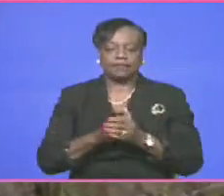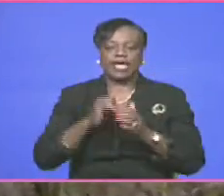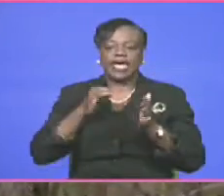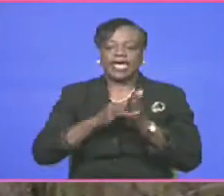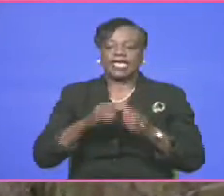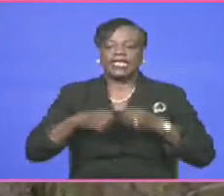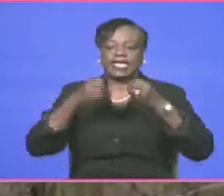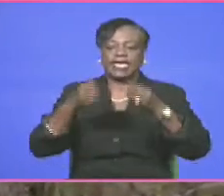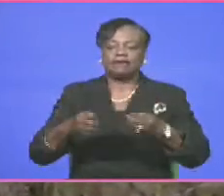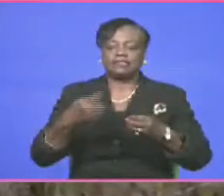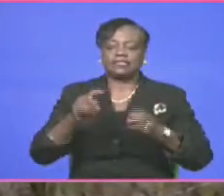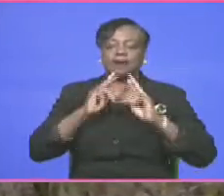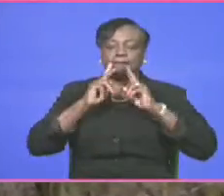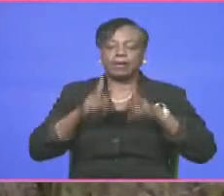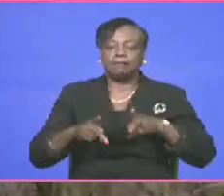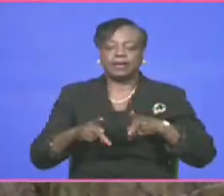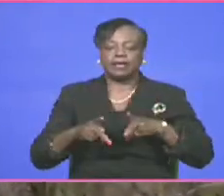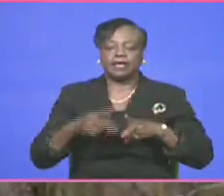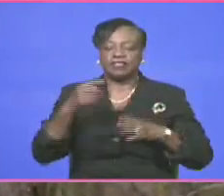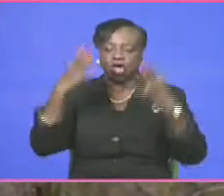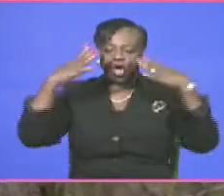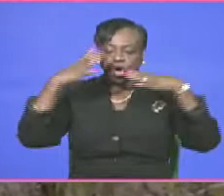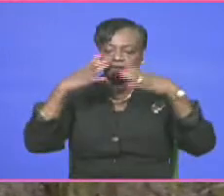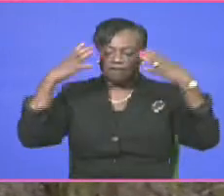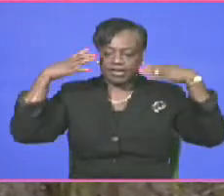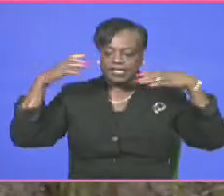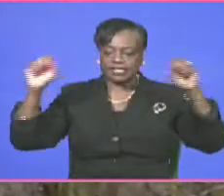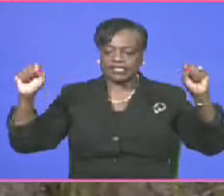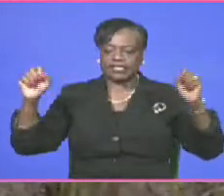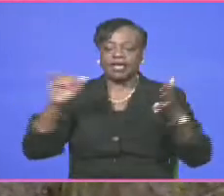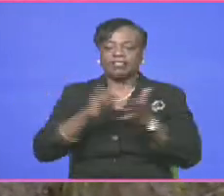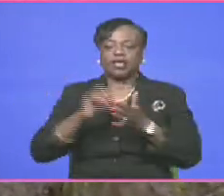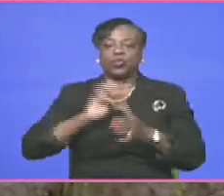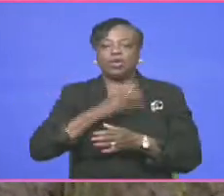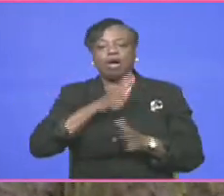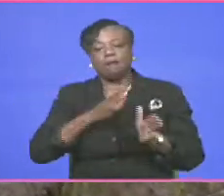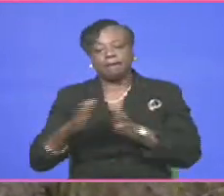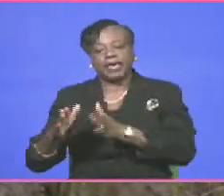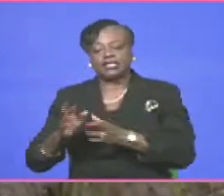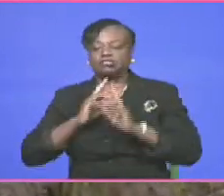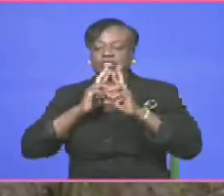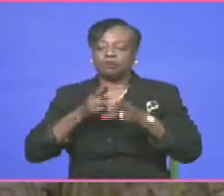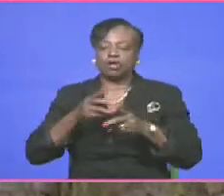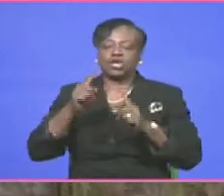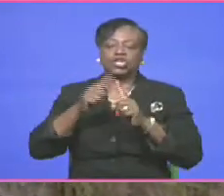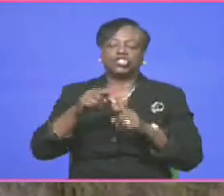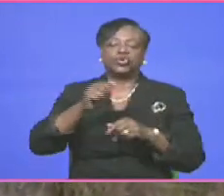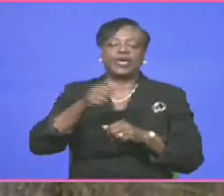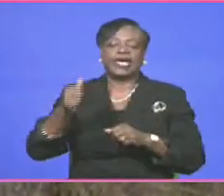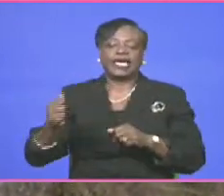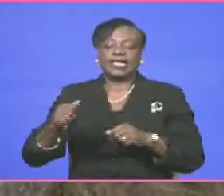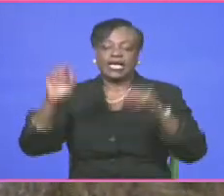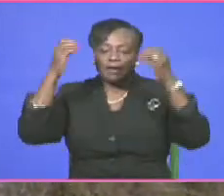the confidence that we are prepared to respond to any emergency and we operate a safe aerodrome.